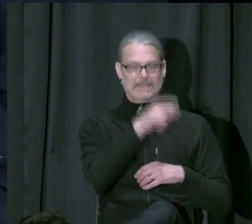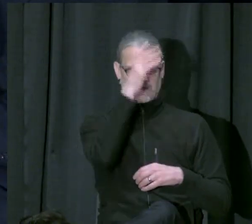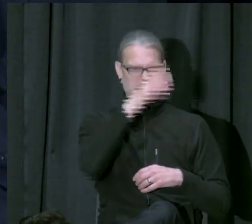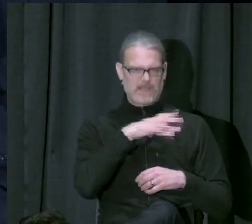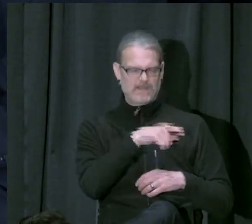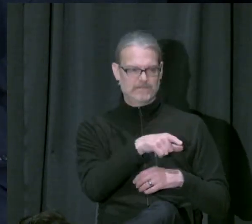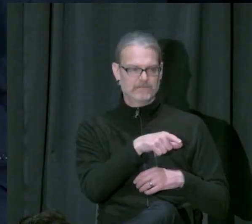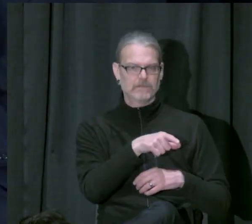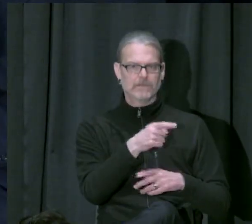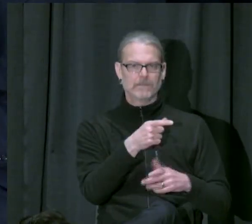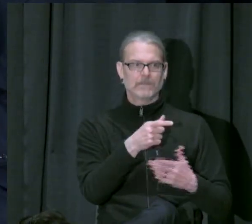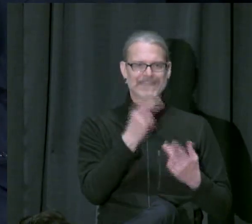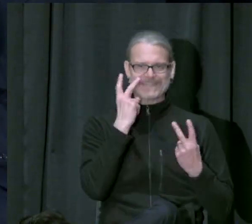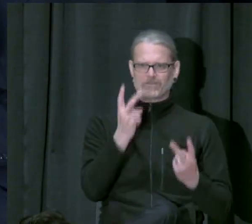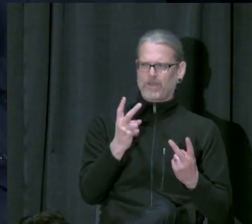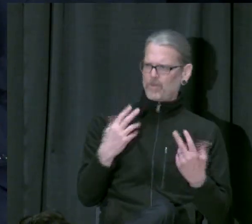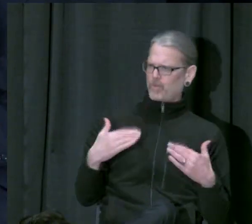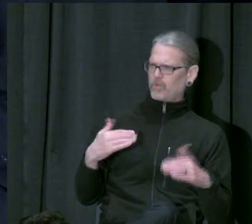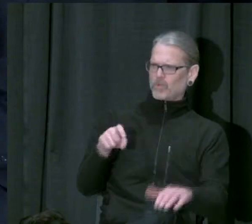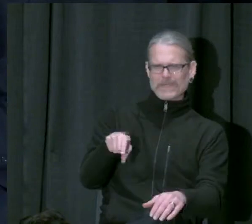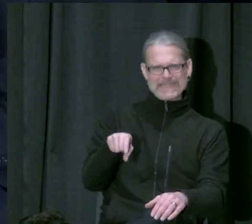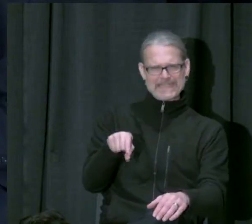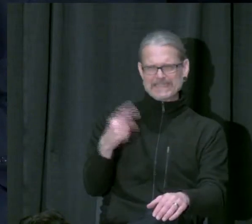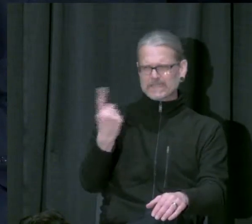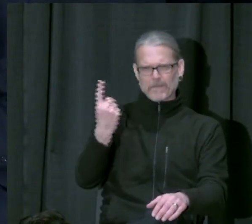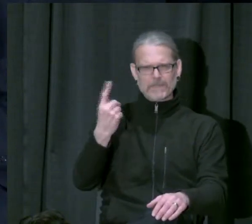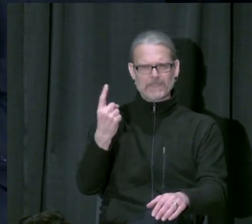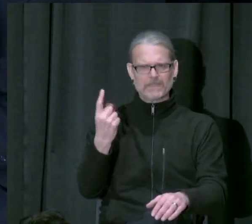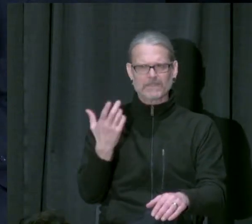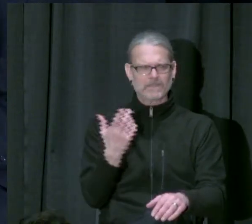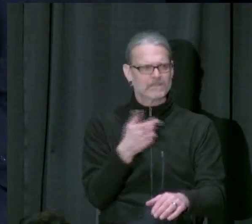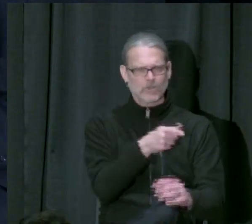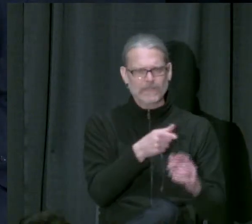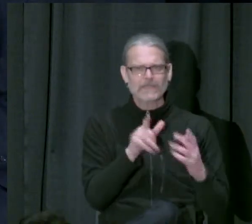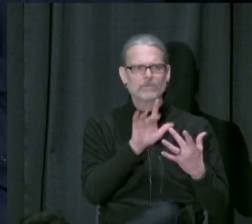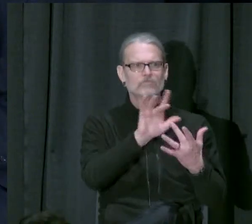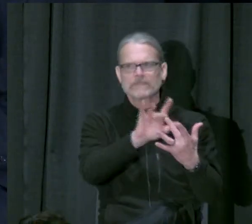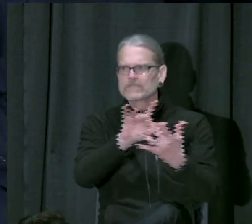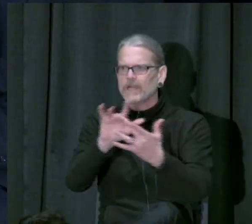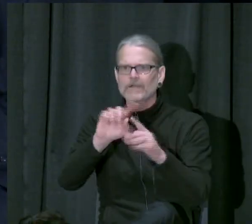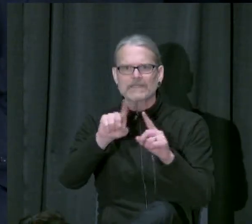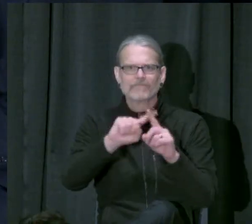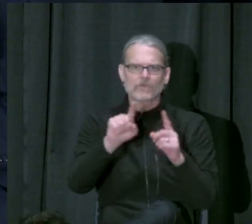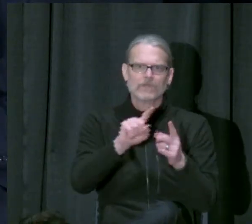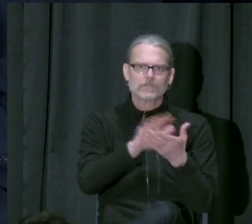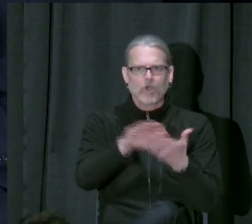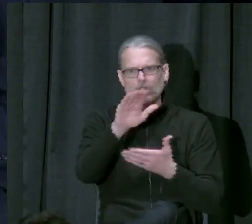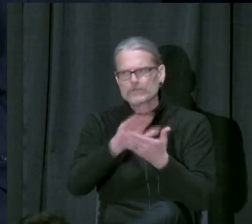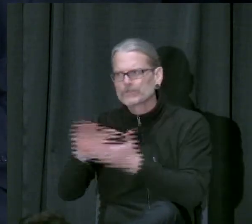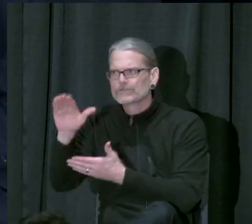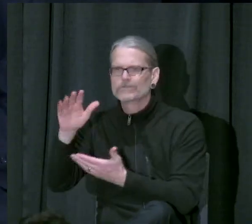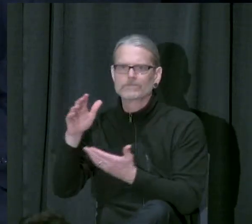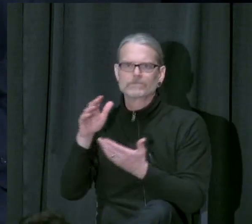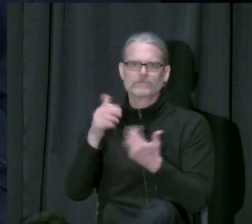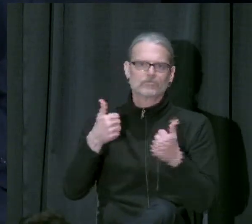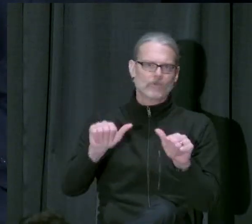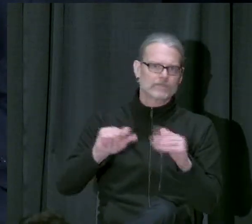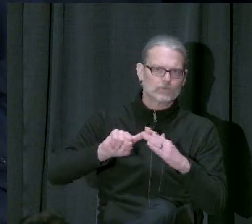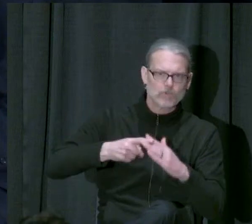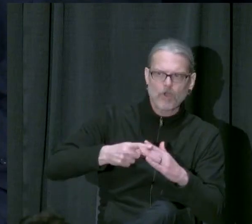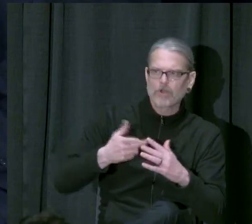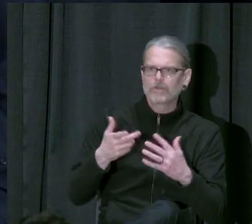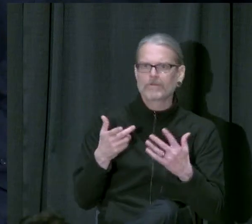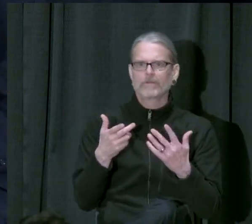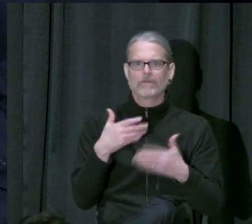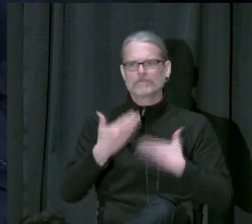he just saw a need for this, and he started kind of reaching out to different schools to try to get started, and it just kind of became its own